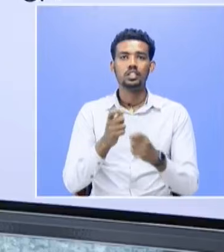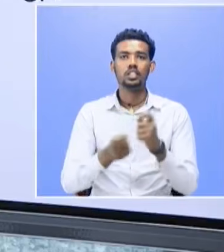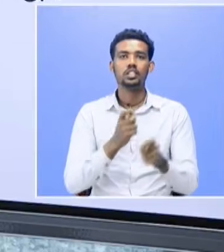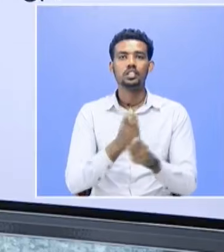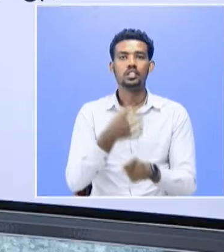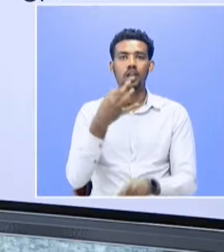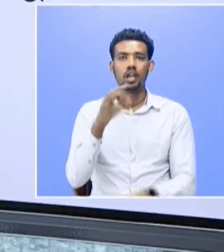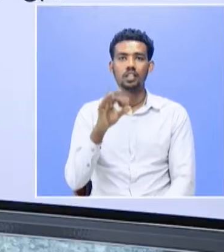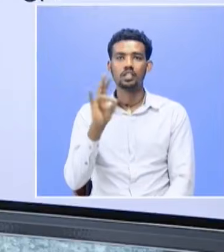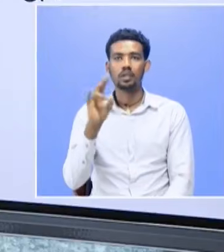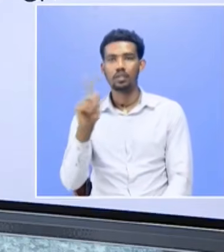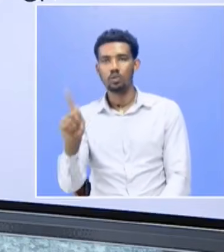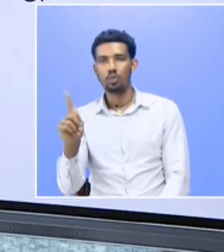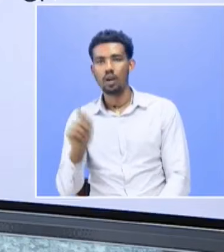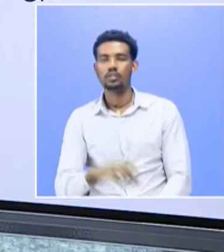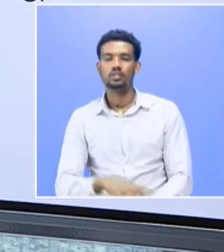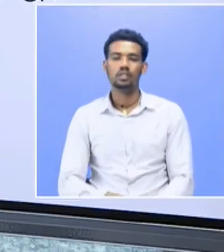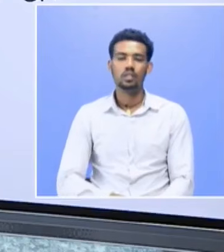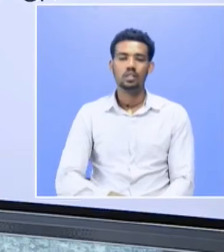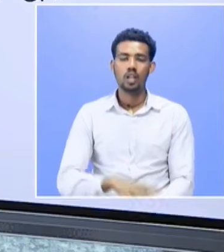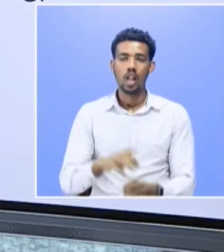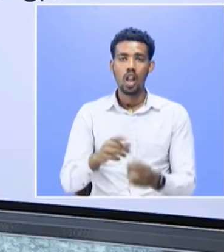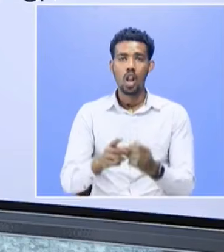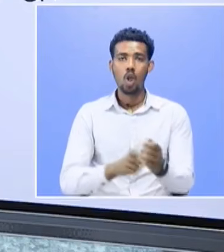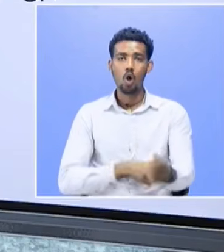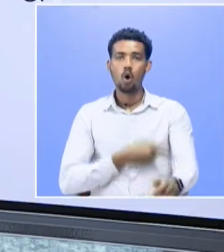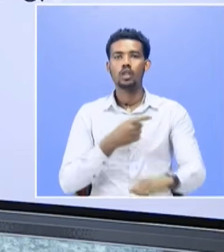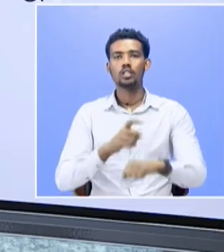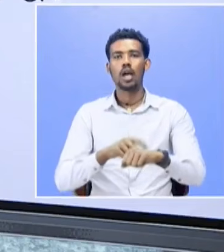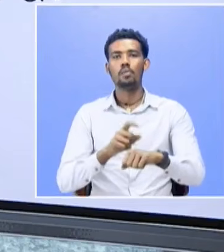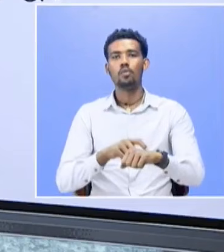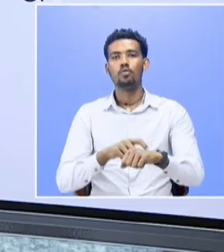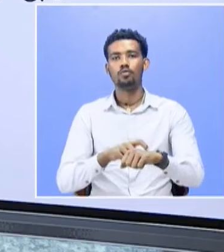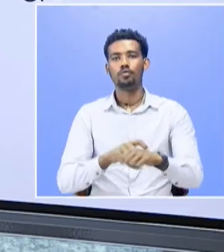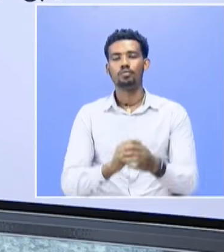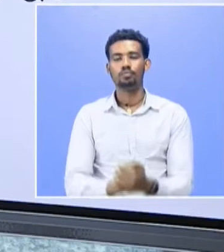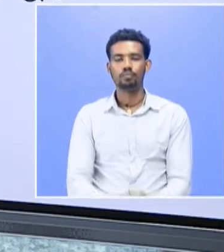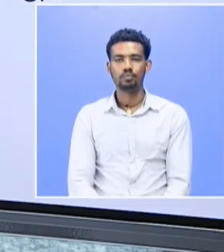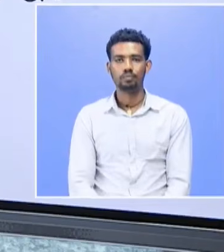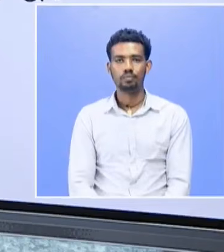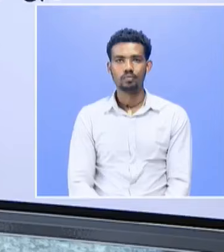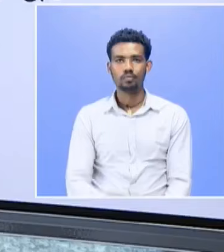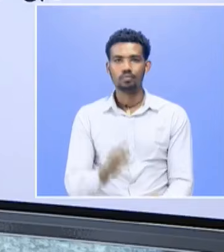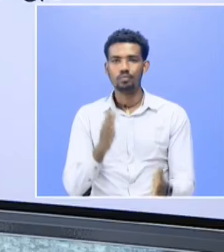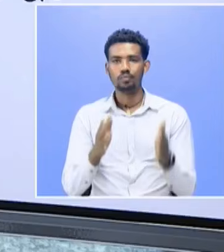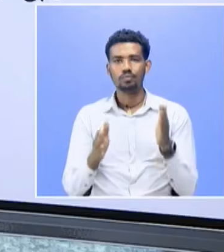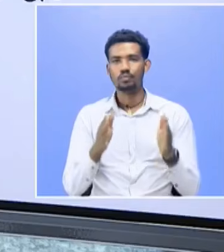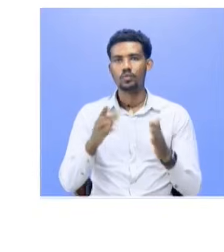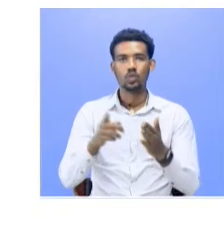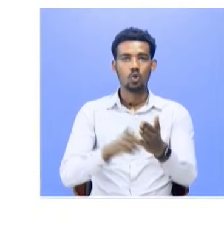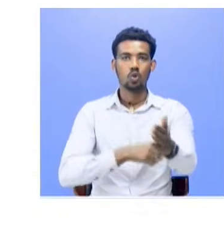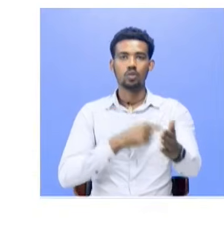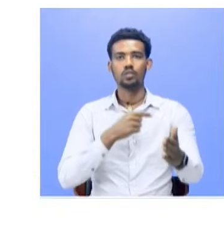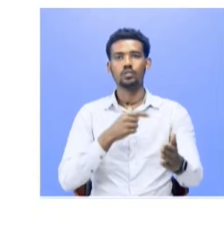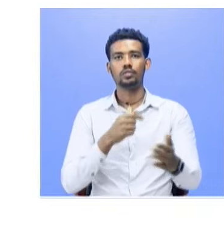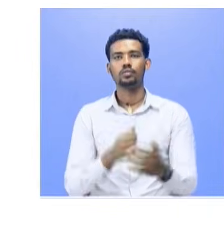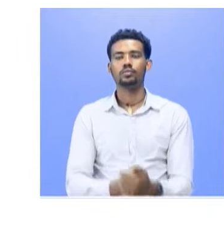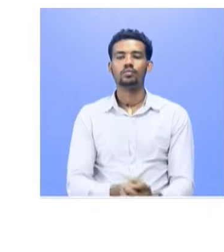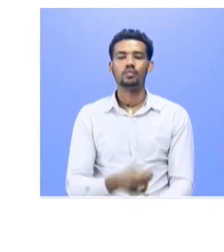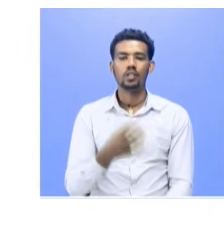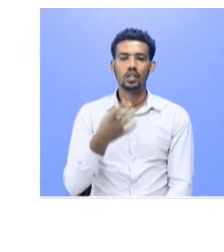1971, like long period of time. But at is very specific, like